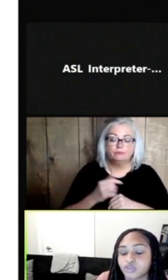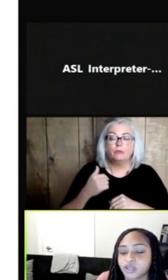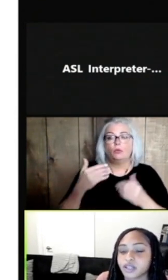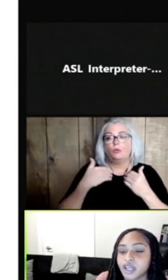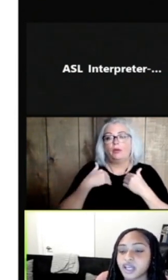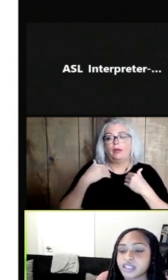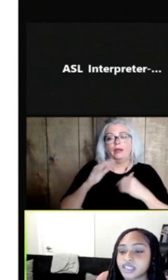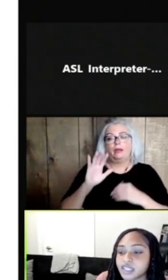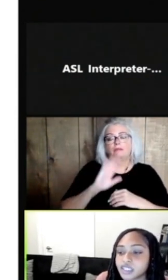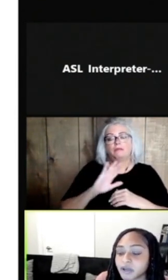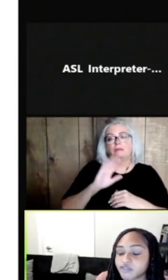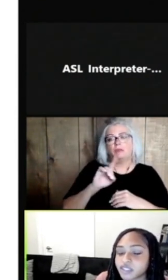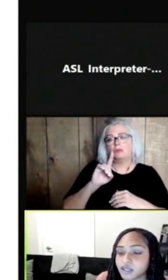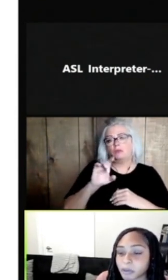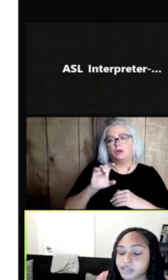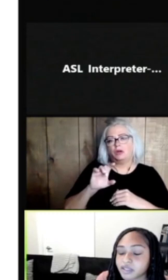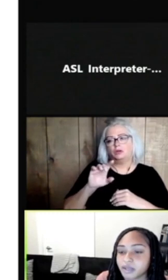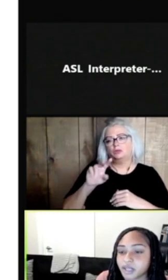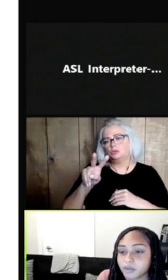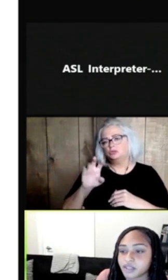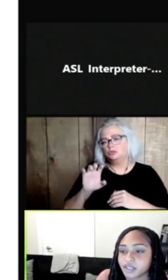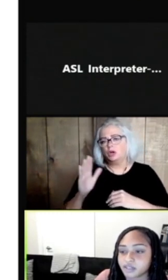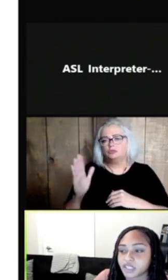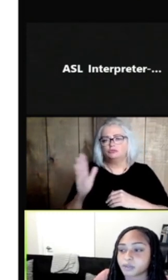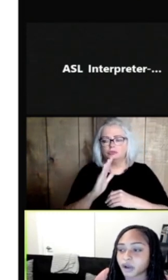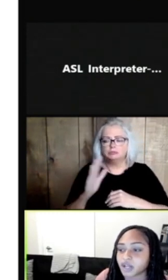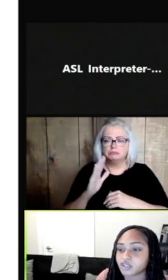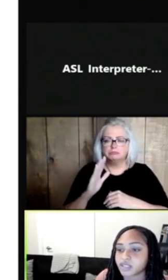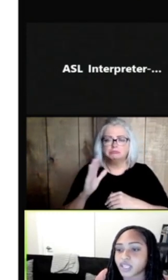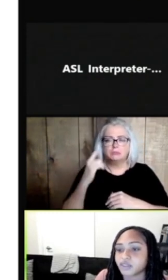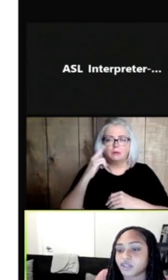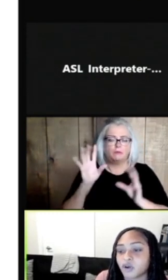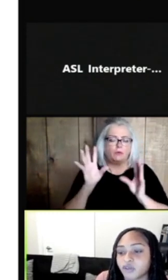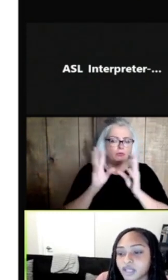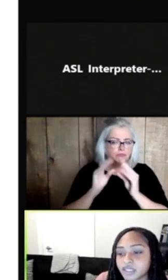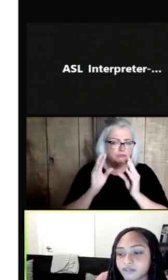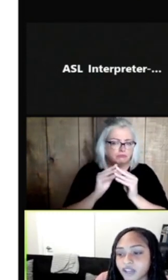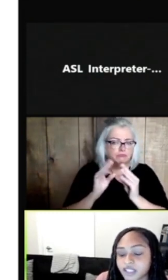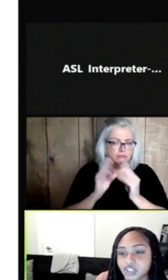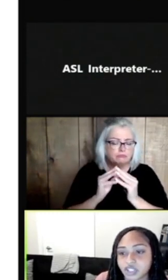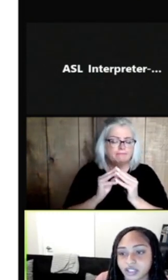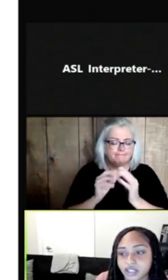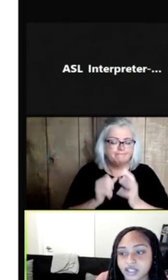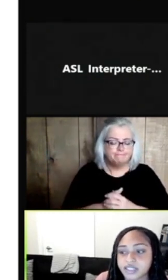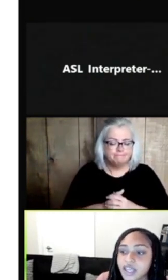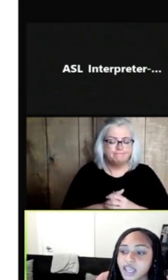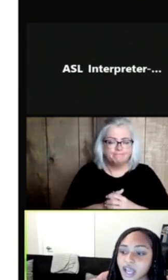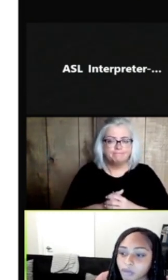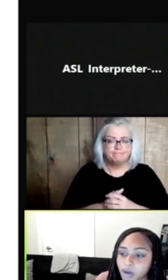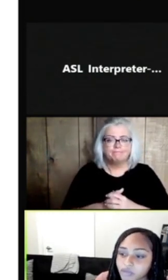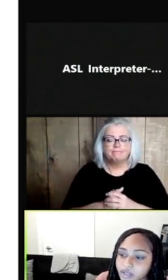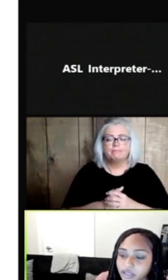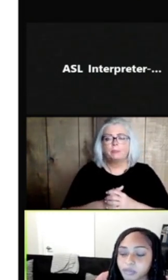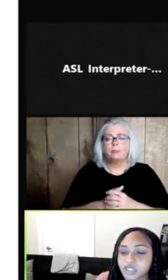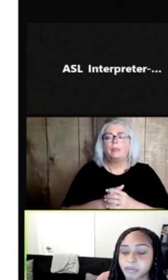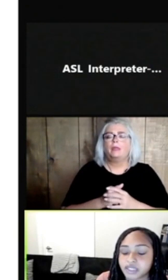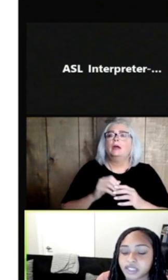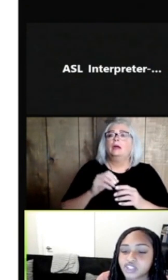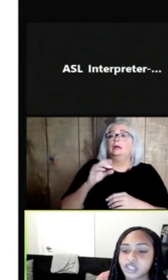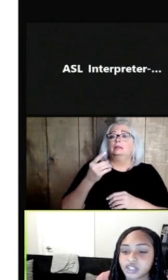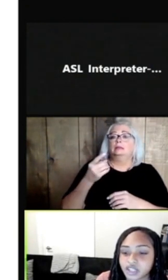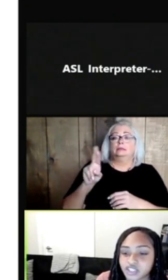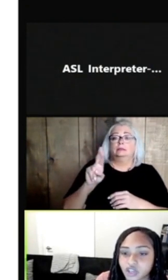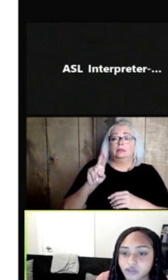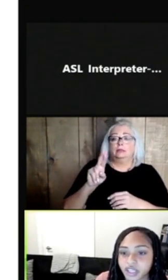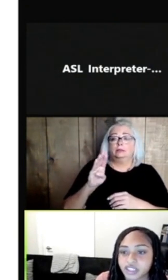to 200 attendees per summit, and we conduct these prior to us having the COVID-19 vaccination clinics. However, Dr. Bridget Petit,